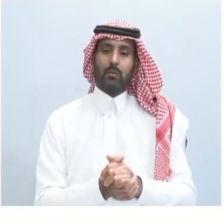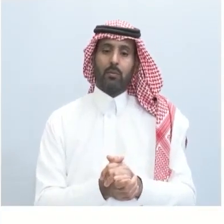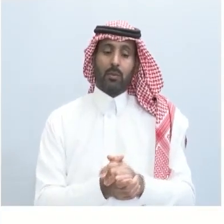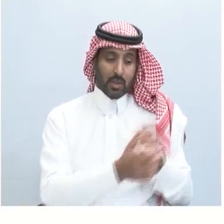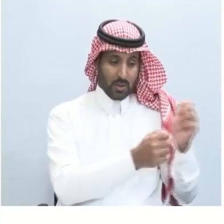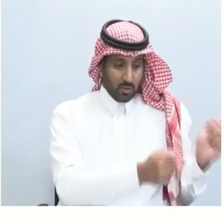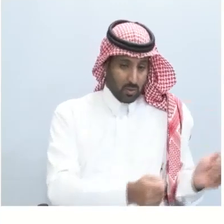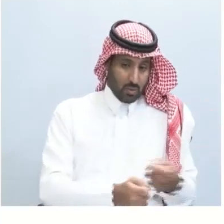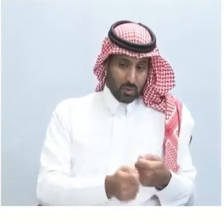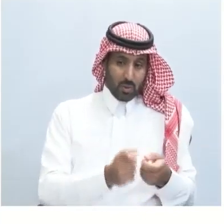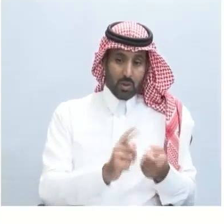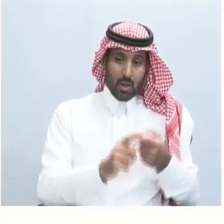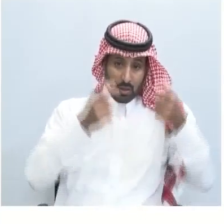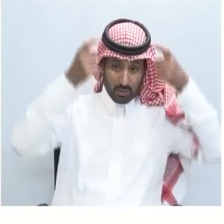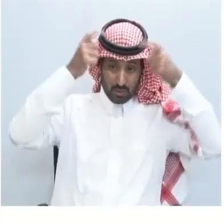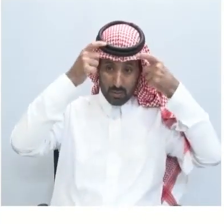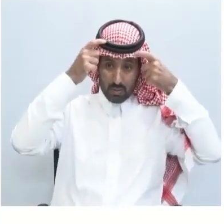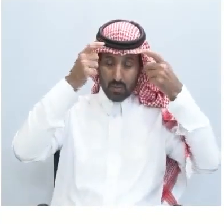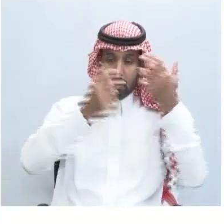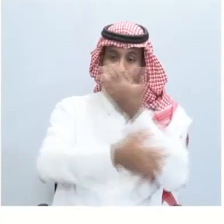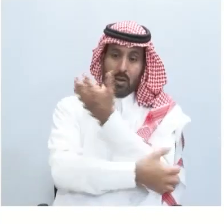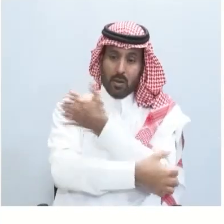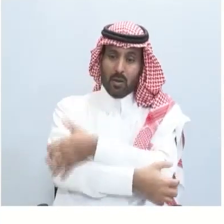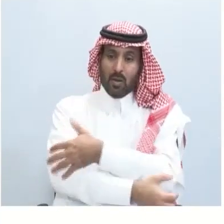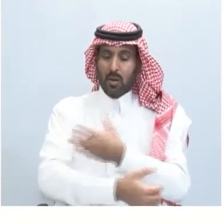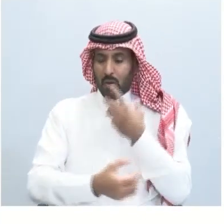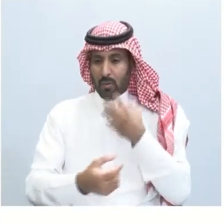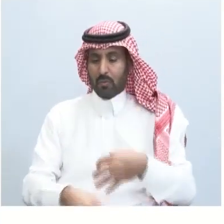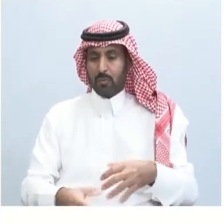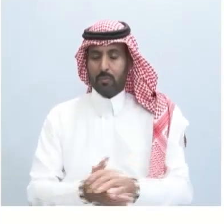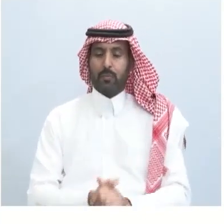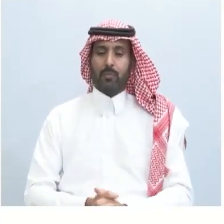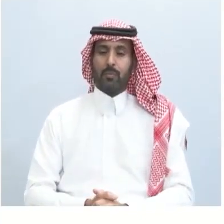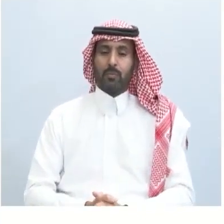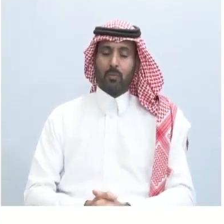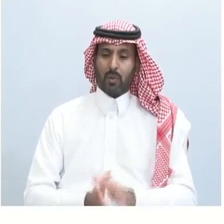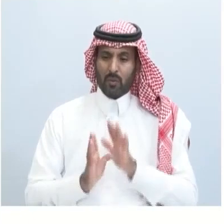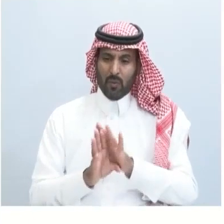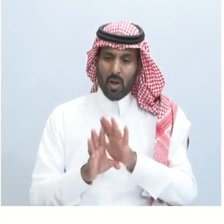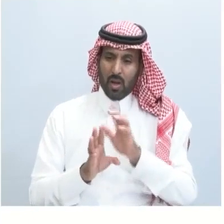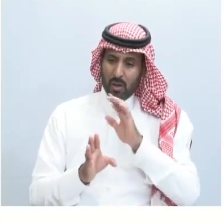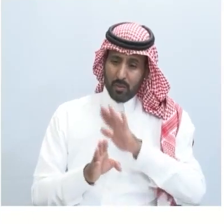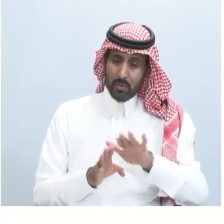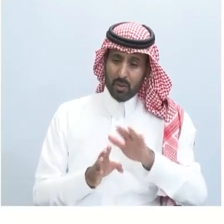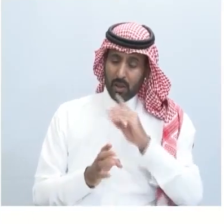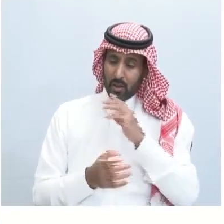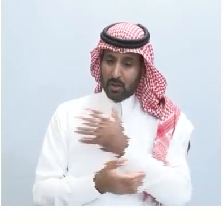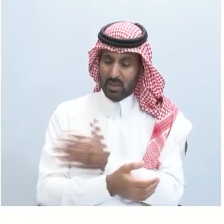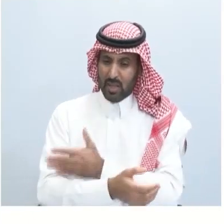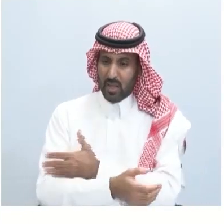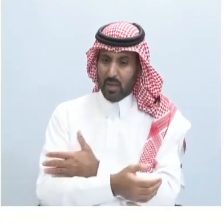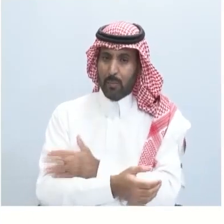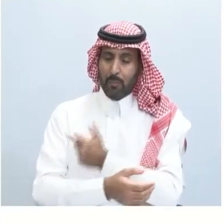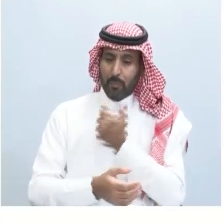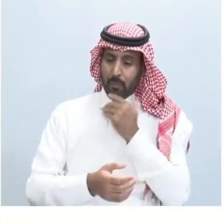a stick, a helmet, and a padding to avoid getting hurt. So they use the stick, of